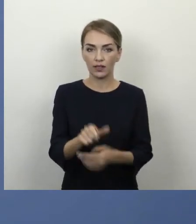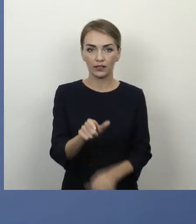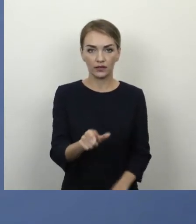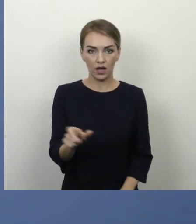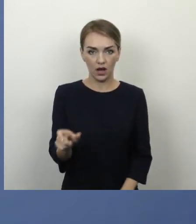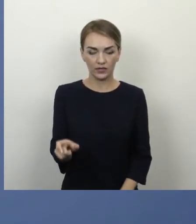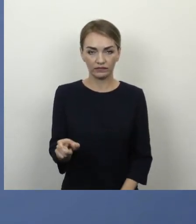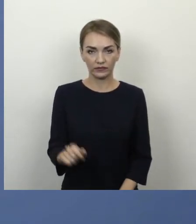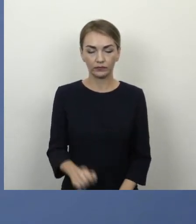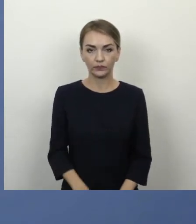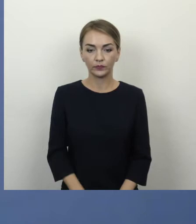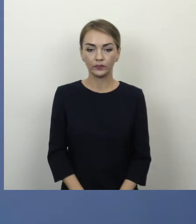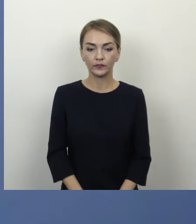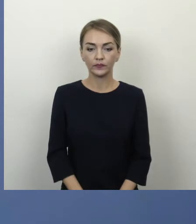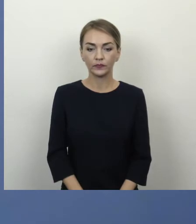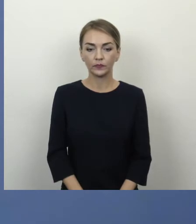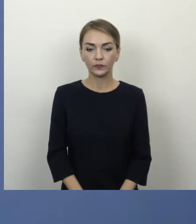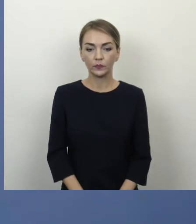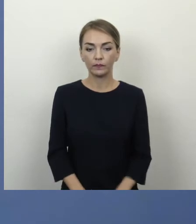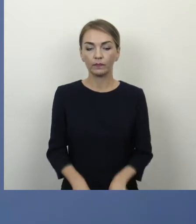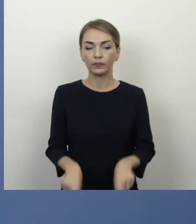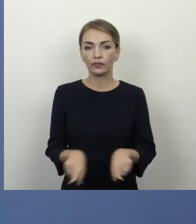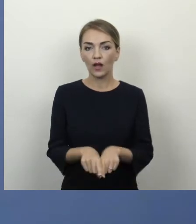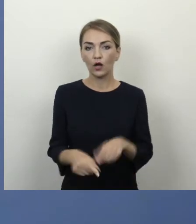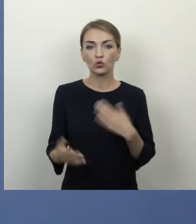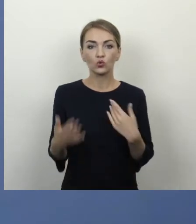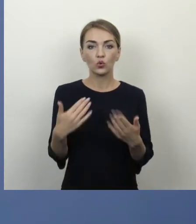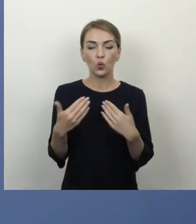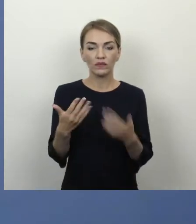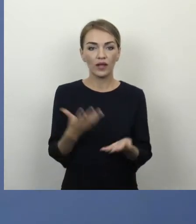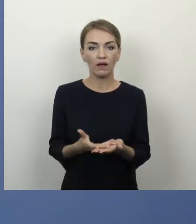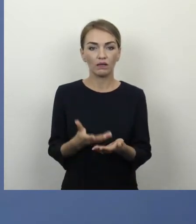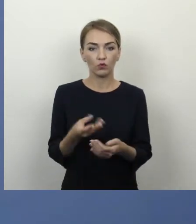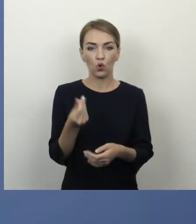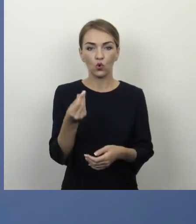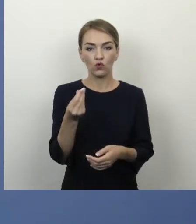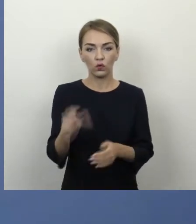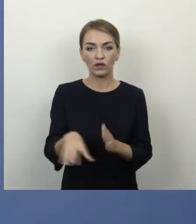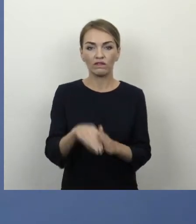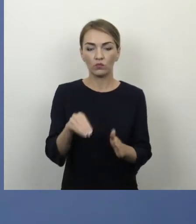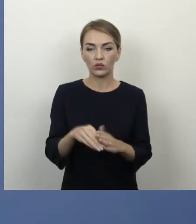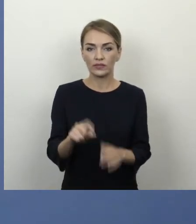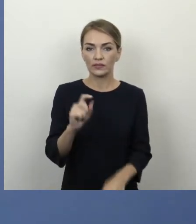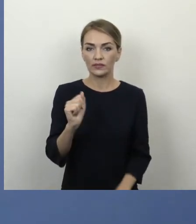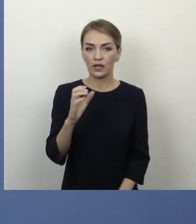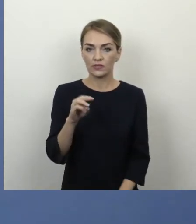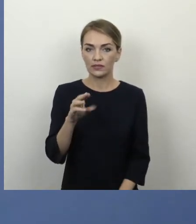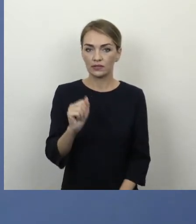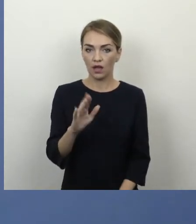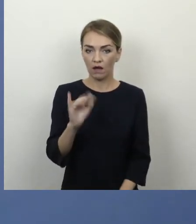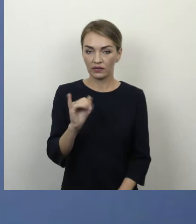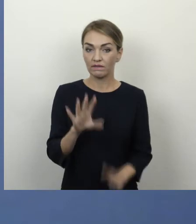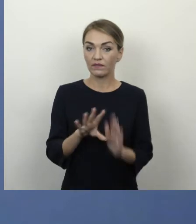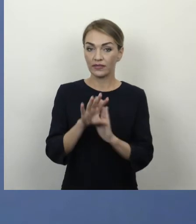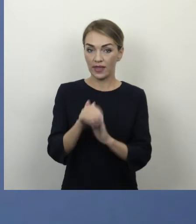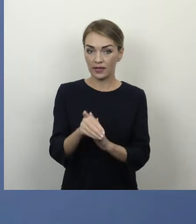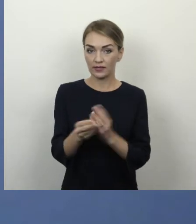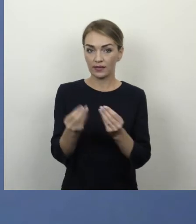Importance have also other legal positions that deal with the registration of the candidates, in